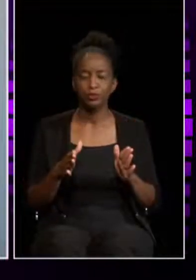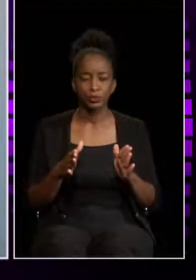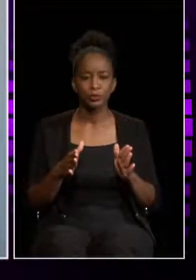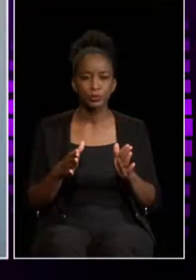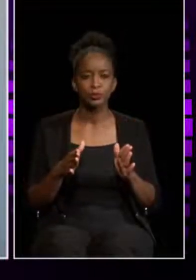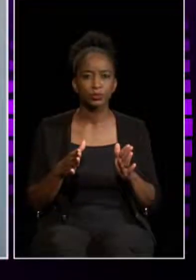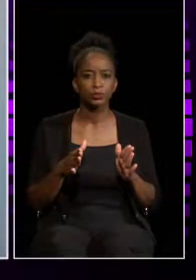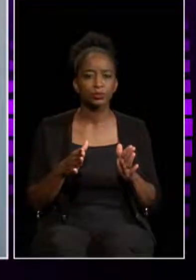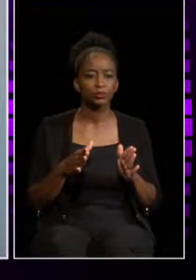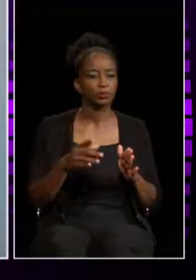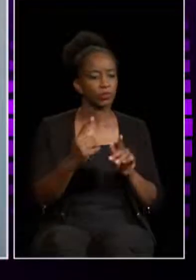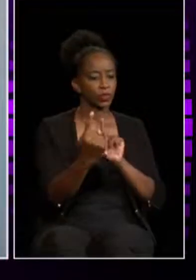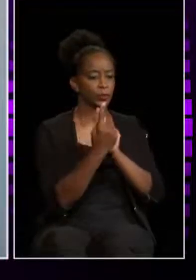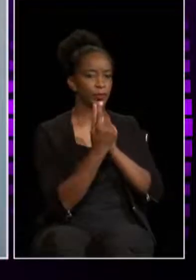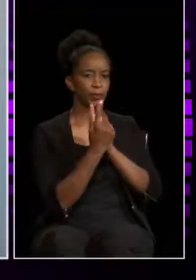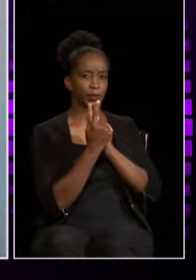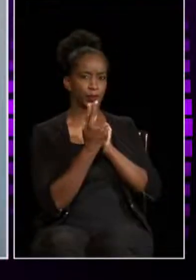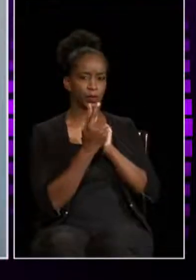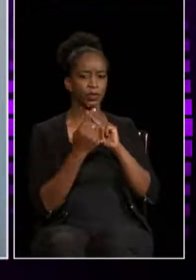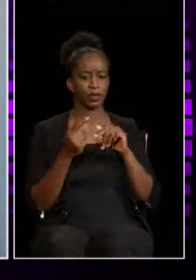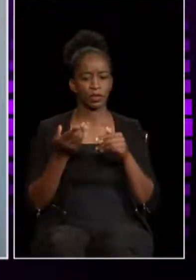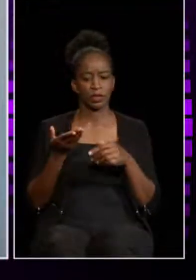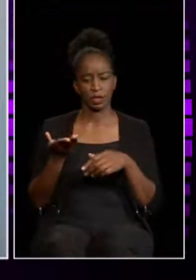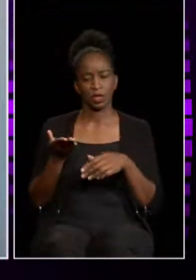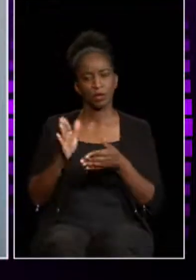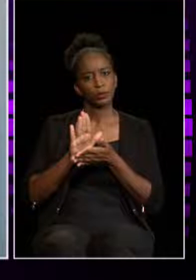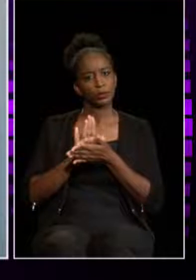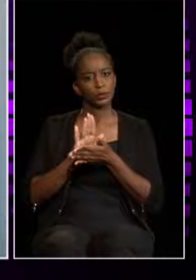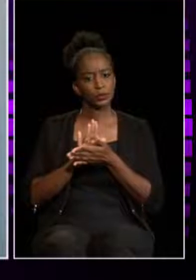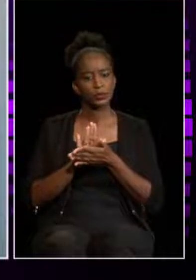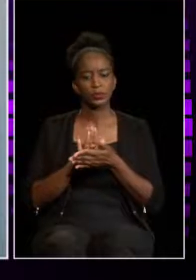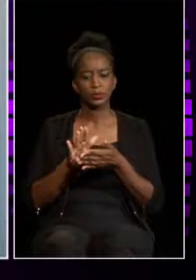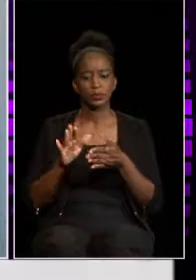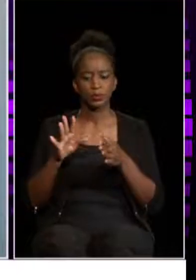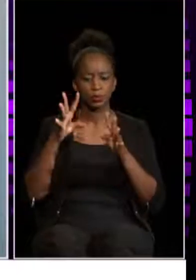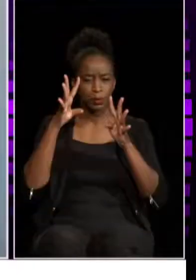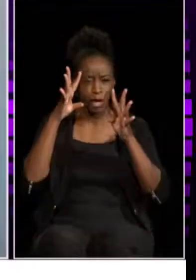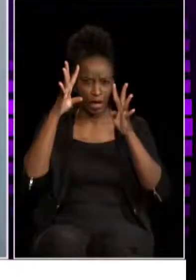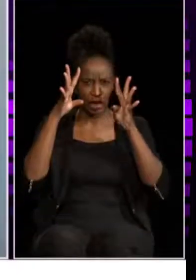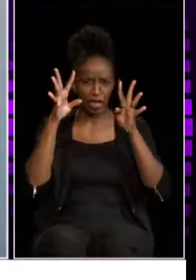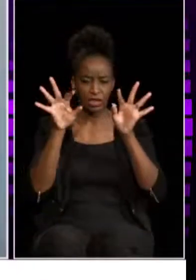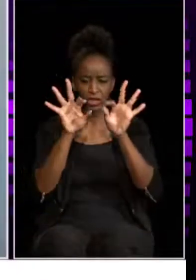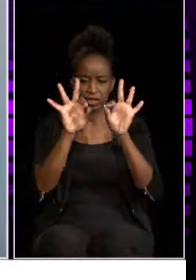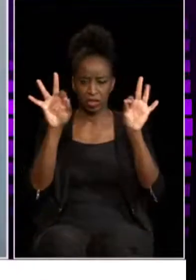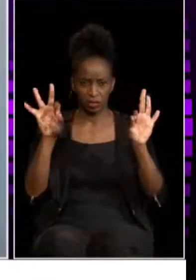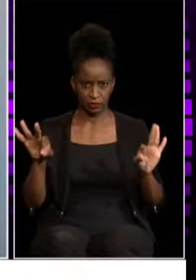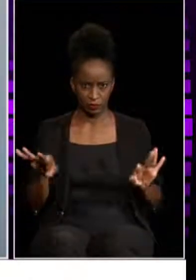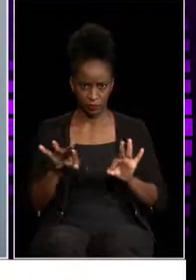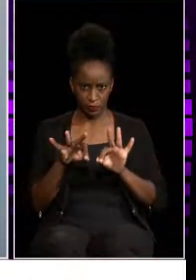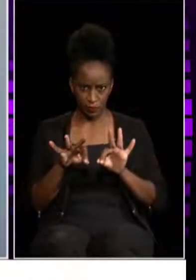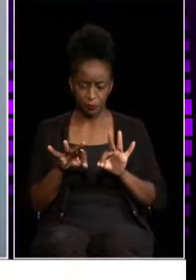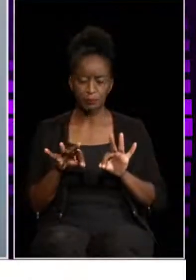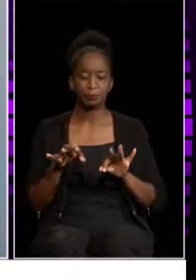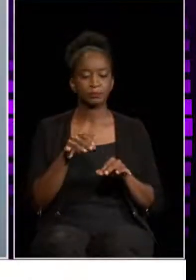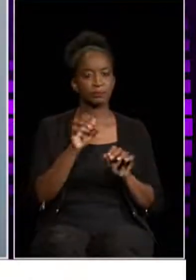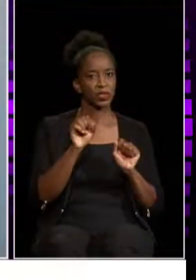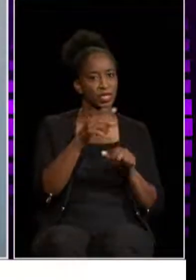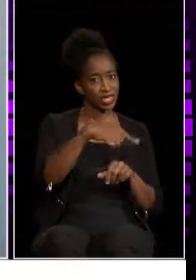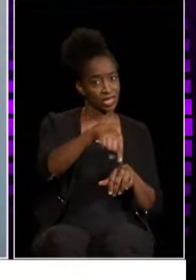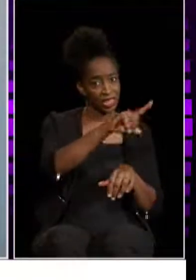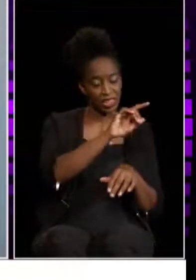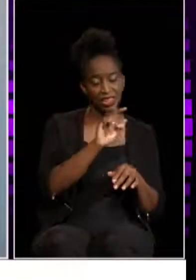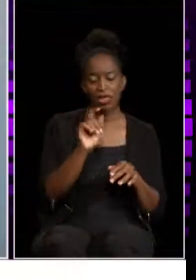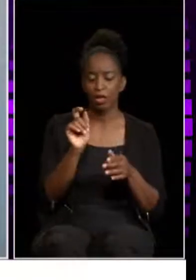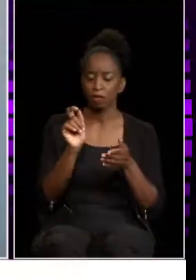at Commonwealth School. Within the space of 48 hours, we had almost 25 students sending in saying that, their